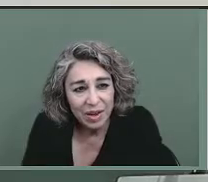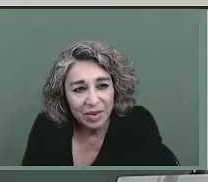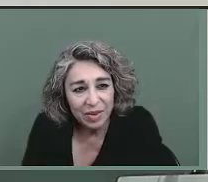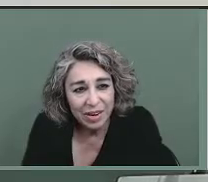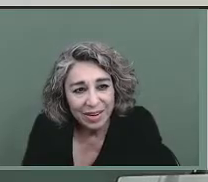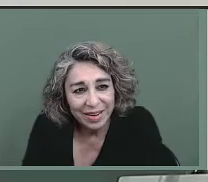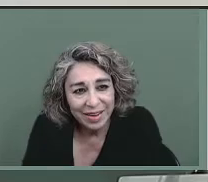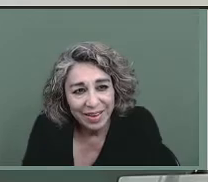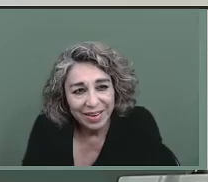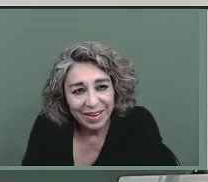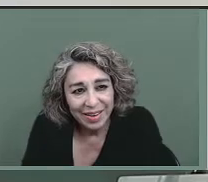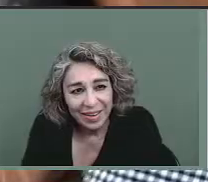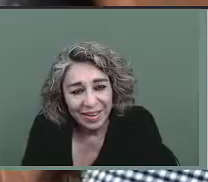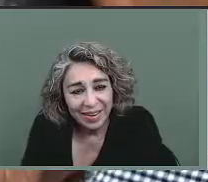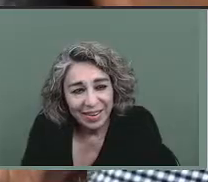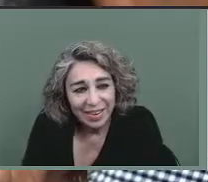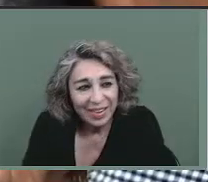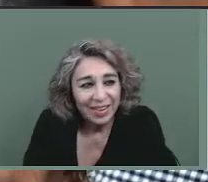they'll get over it.